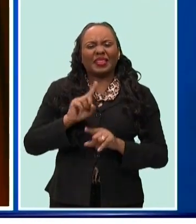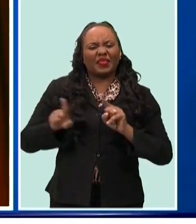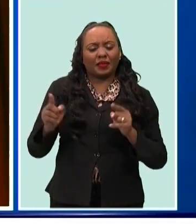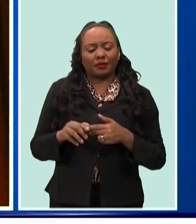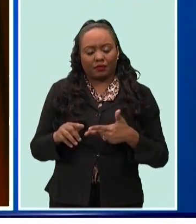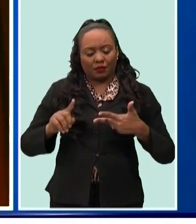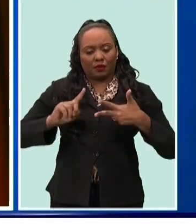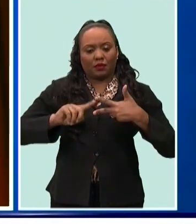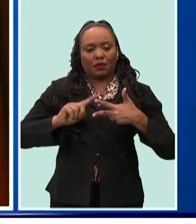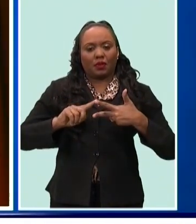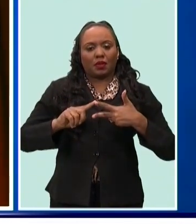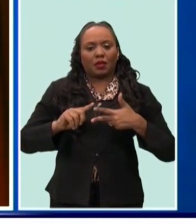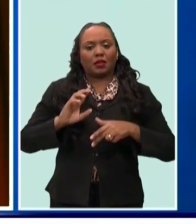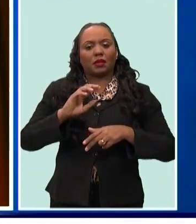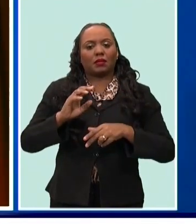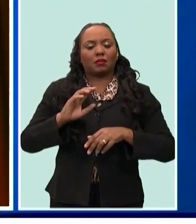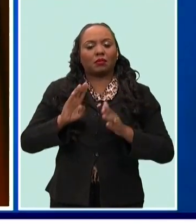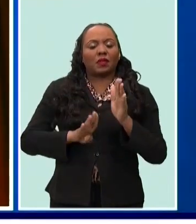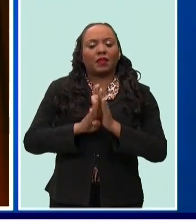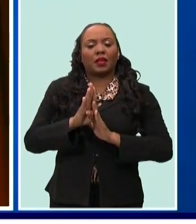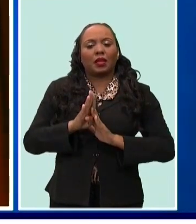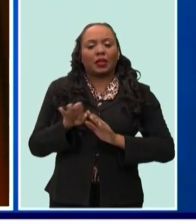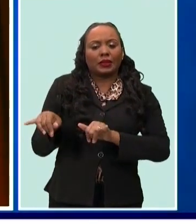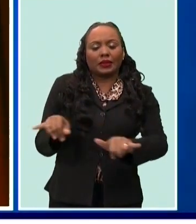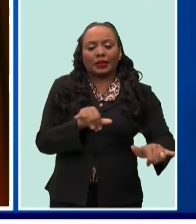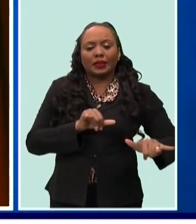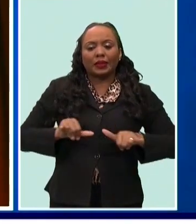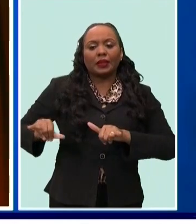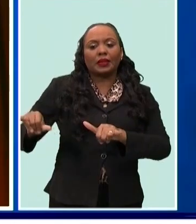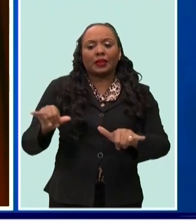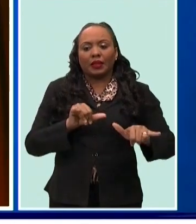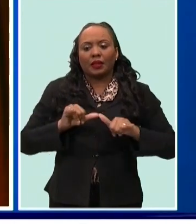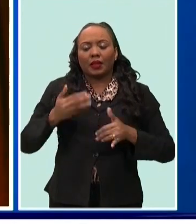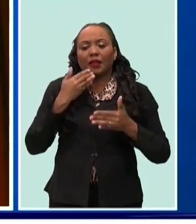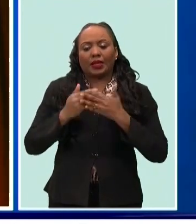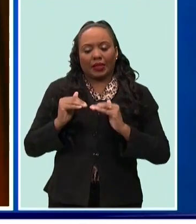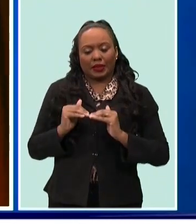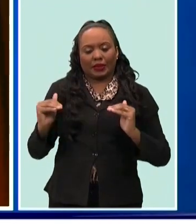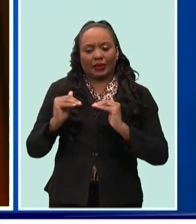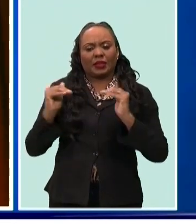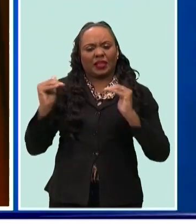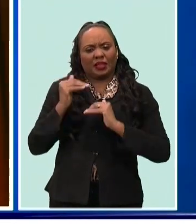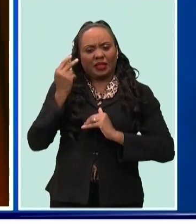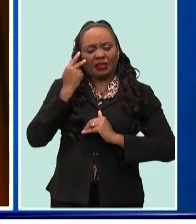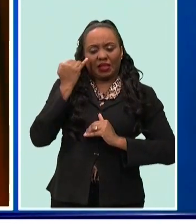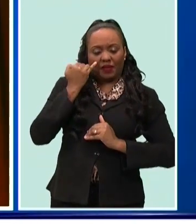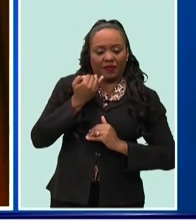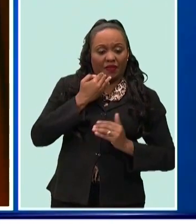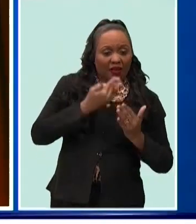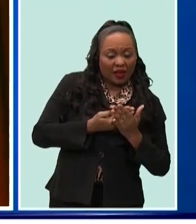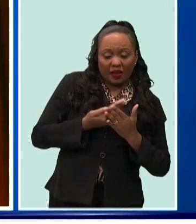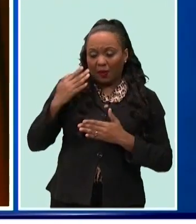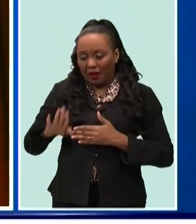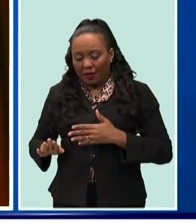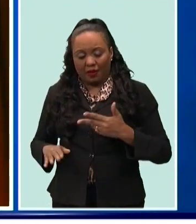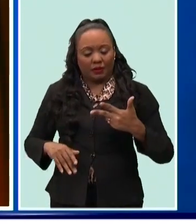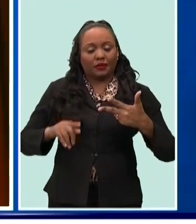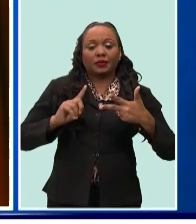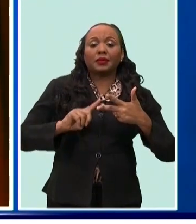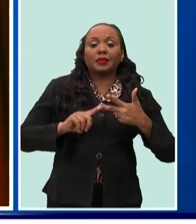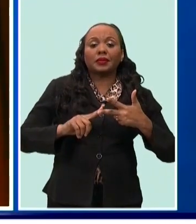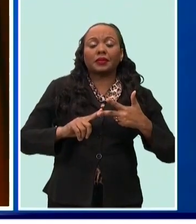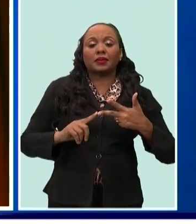develop standards and operational procedures and key performance indicators to measure events. And thirdly, it